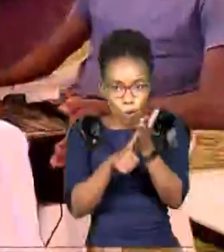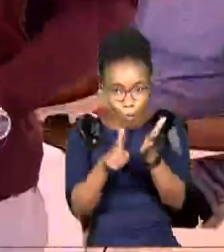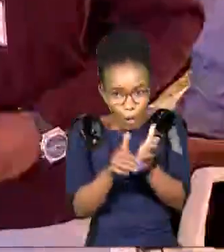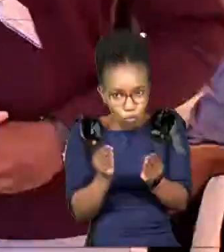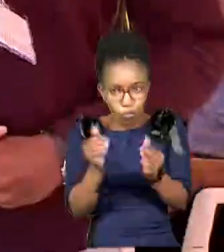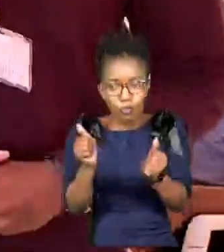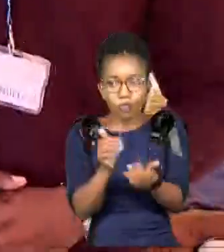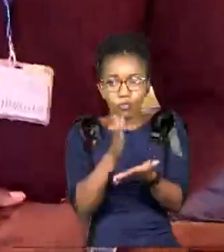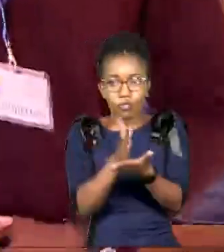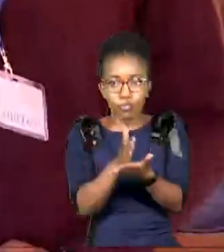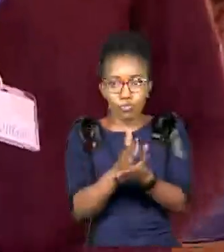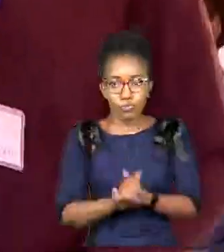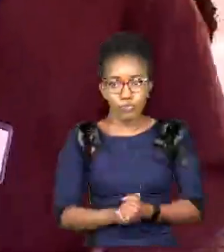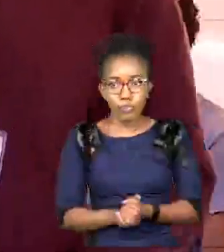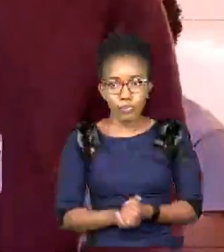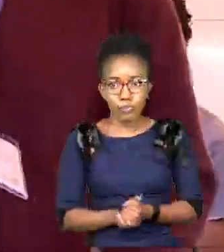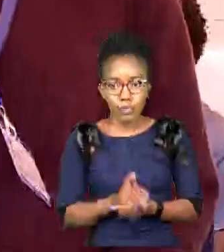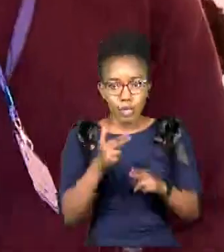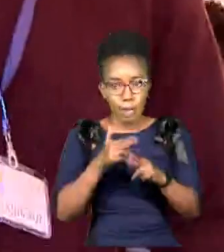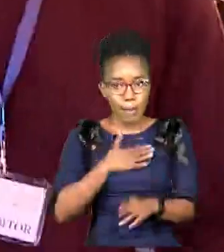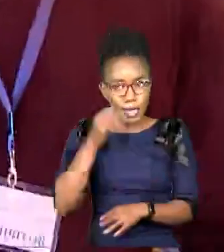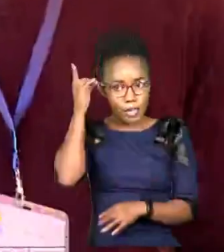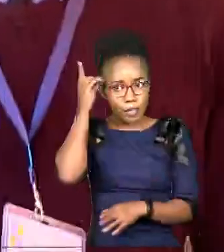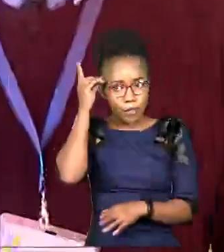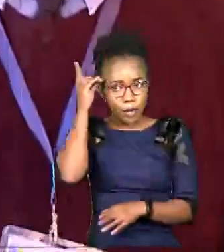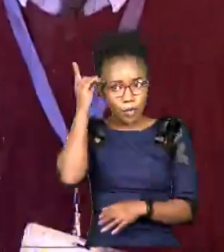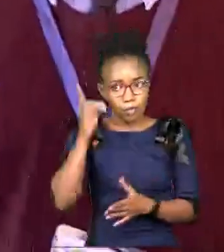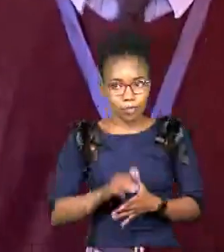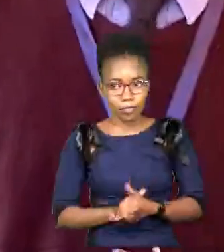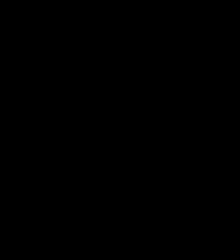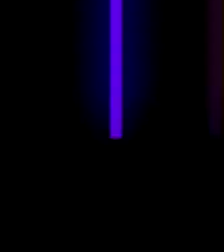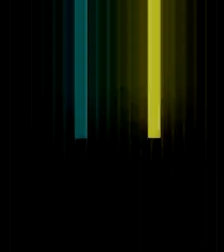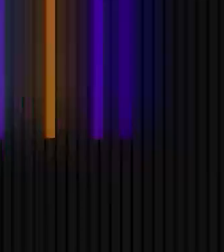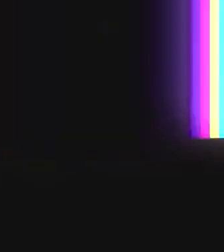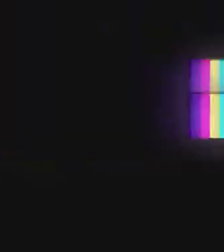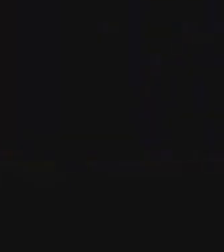innovation right there. I'm David Kagina. That's all for today.